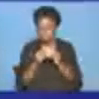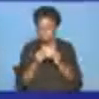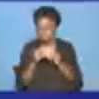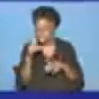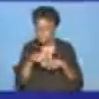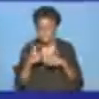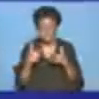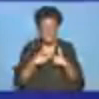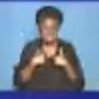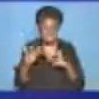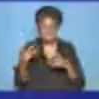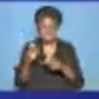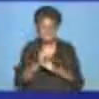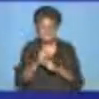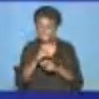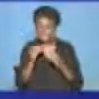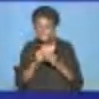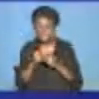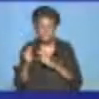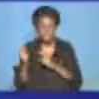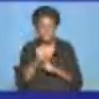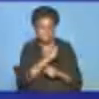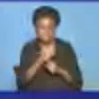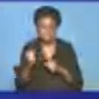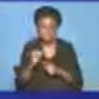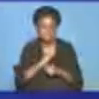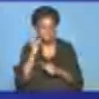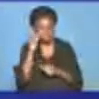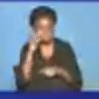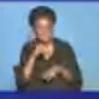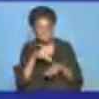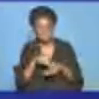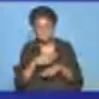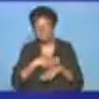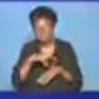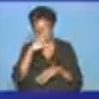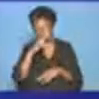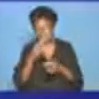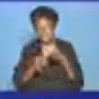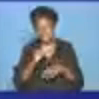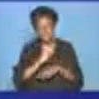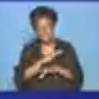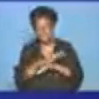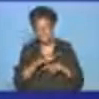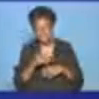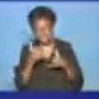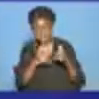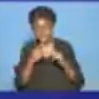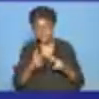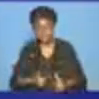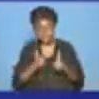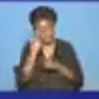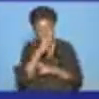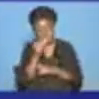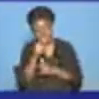beating. And I look at my kids that if I do not fight to live for them,